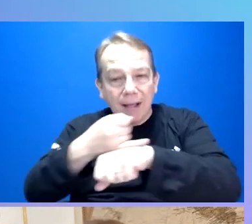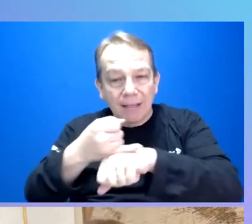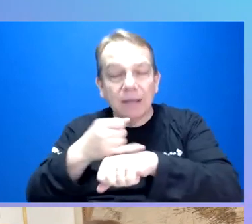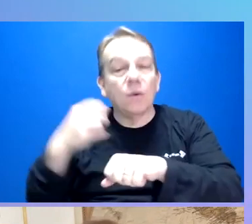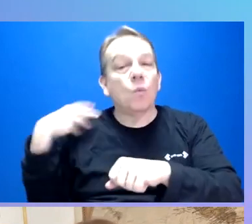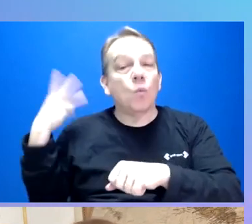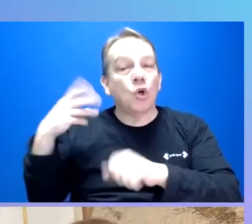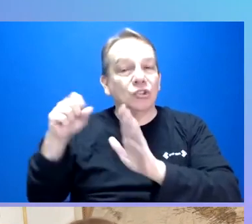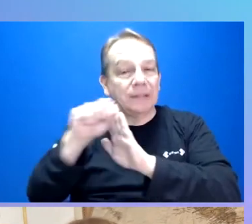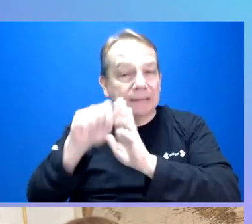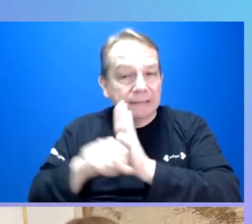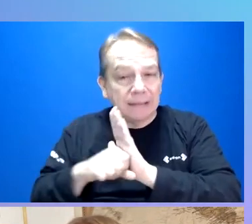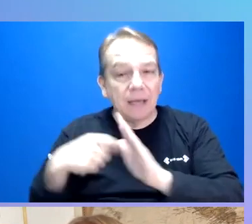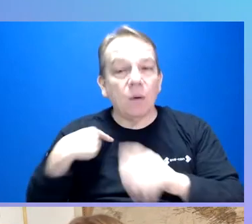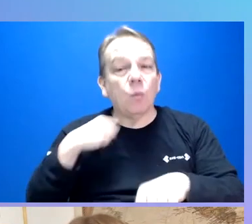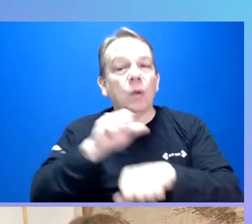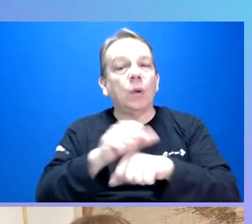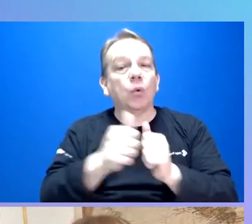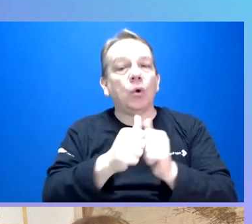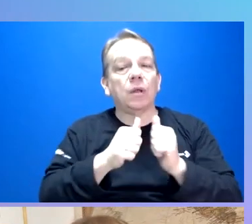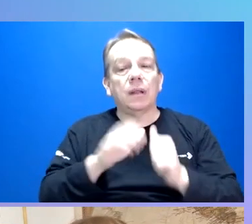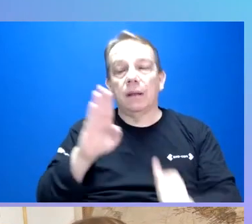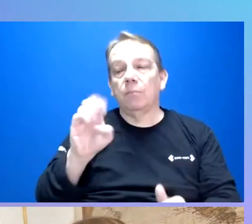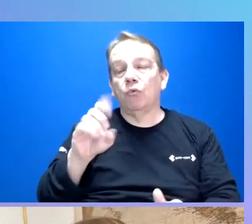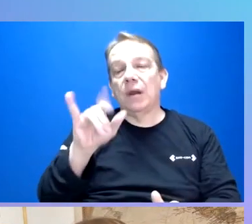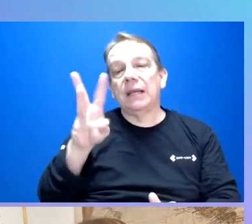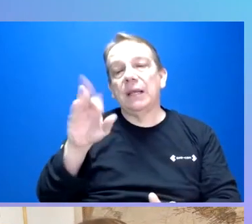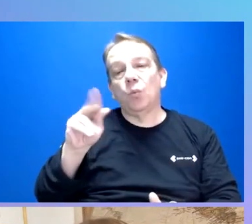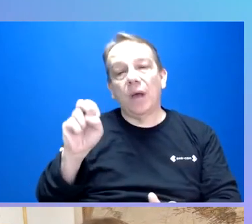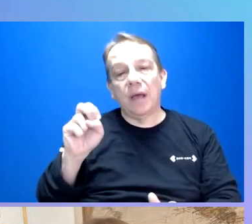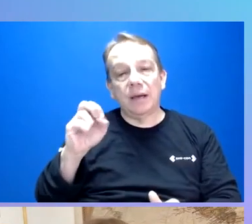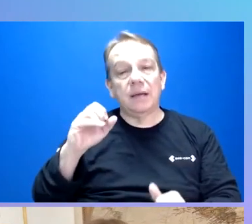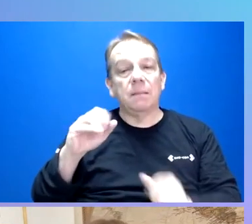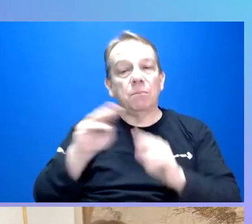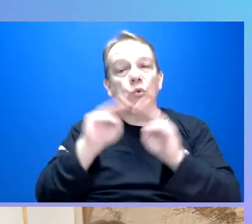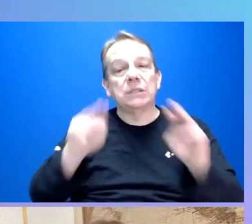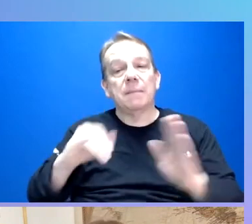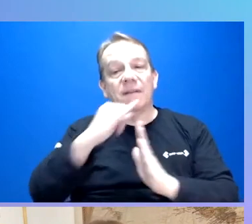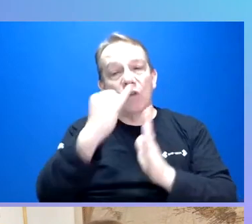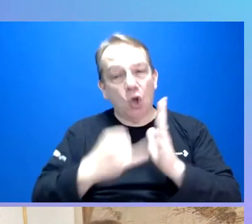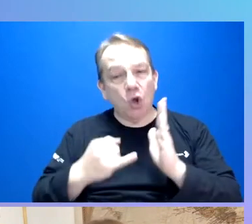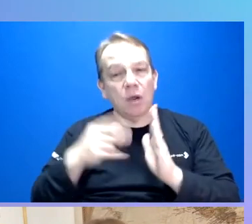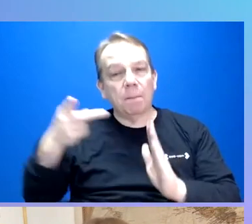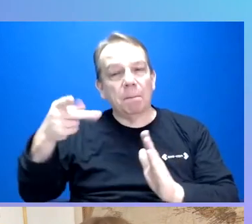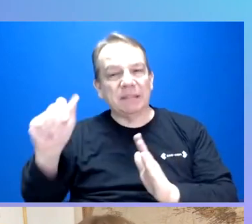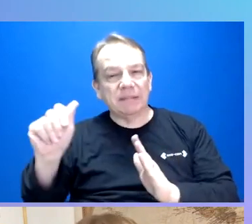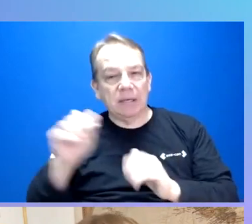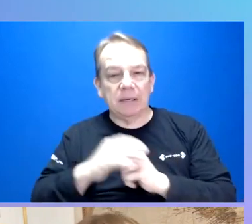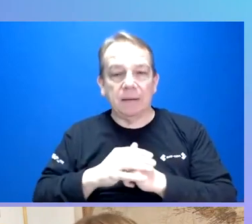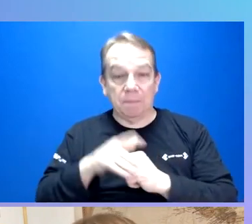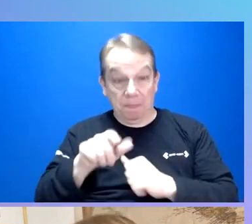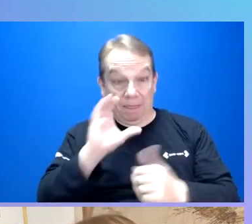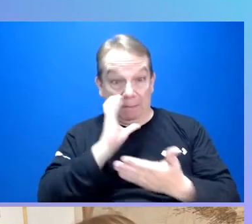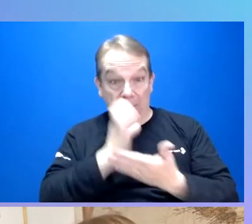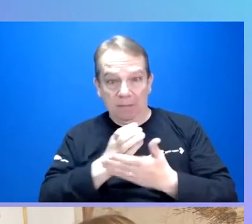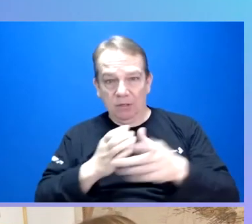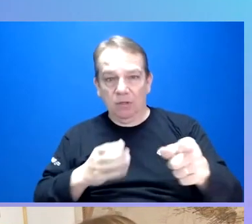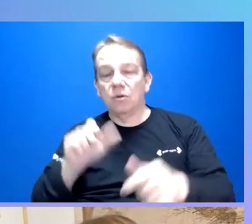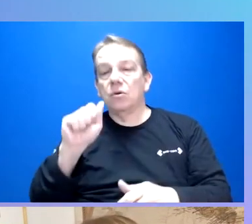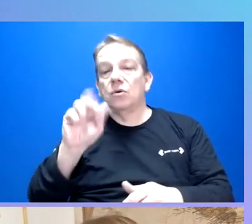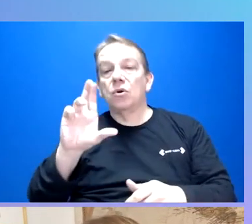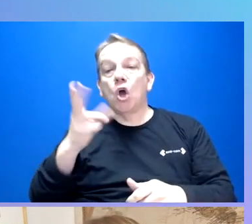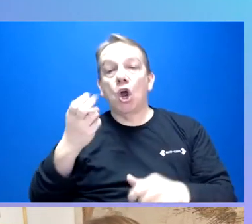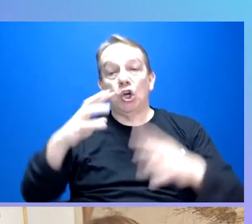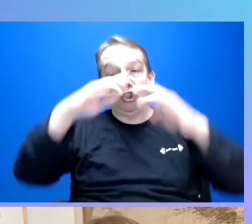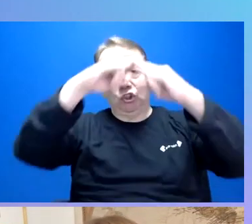State, and we worked with the Brandywine River Museum of Art in Pennsylvania. So the image on this slide shows an arched metal